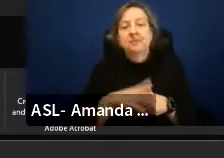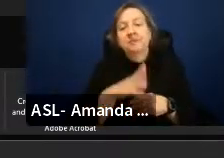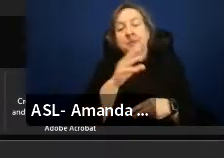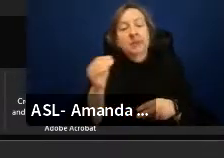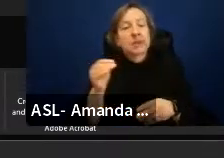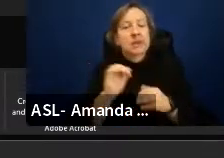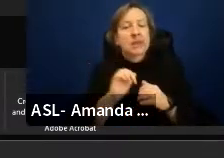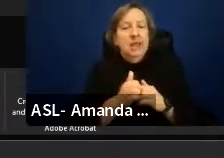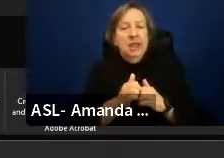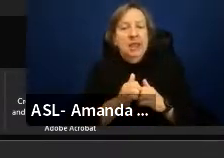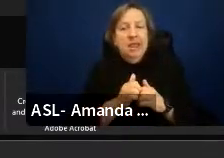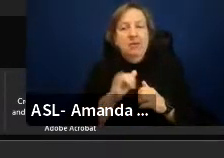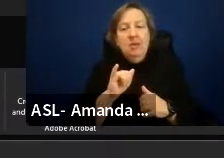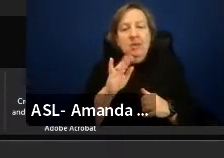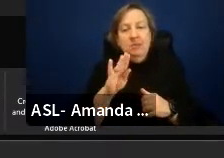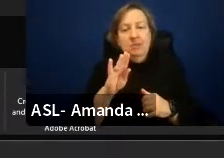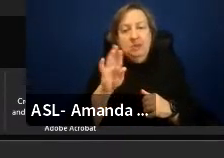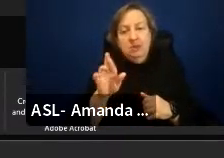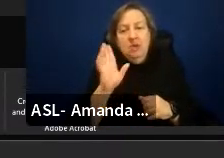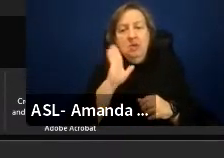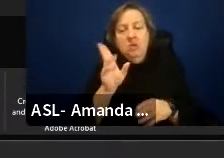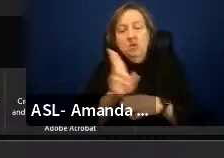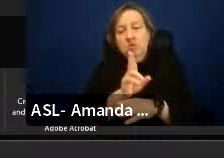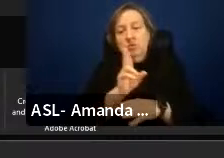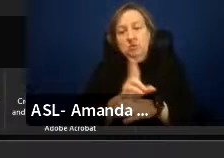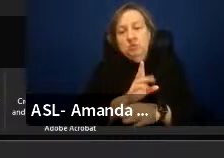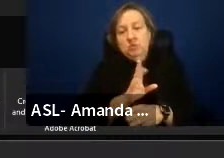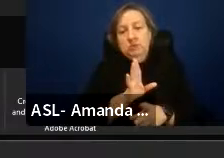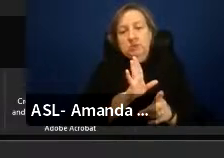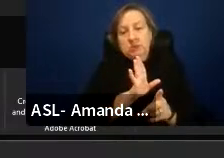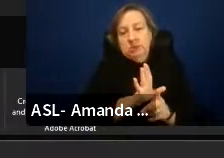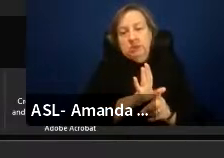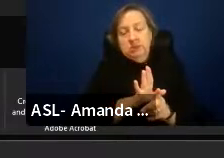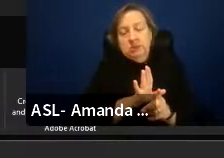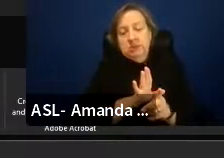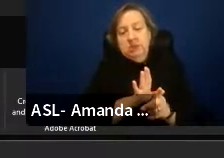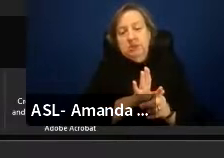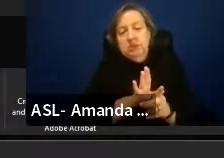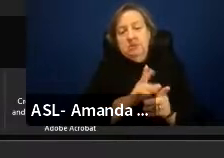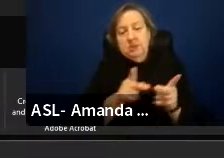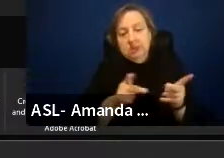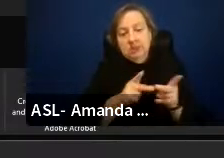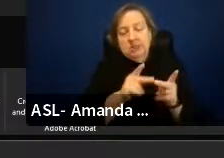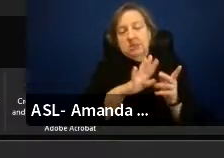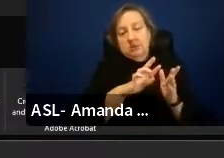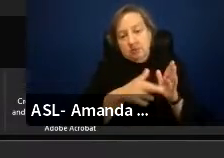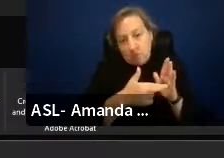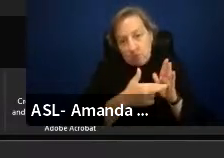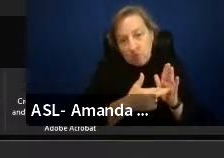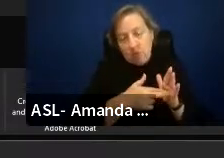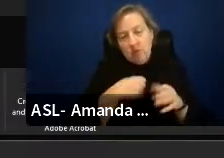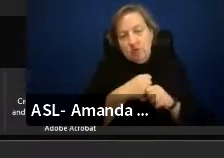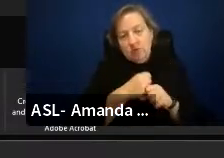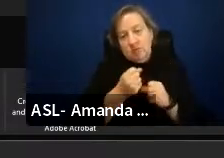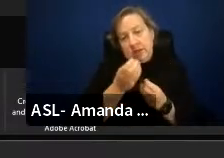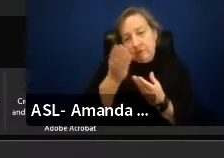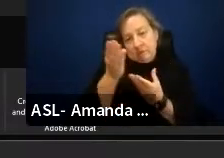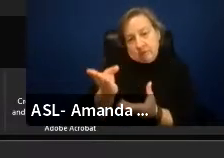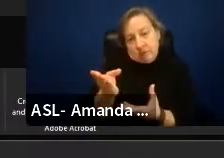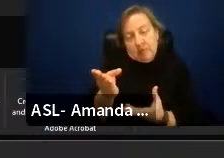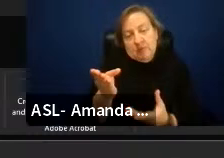how does the IBR utilize its positionality and its role to make those